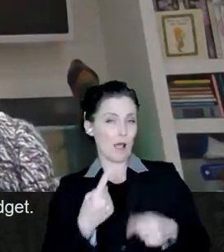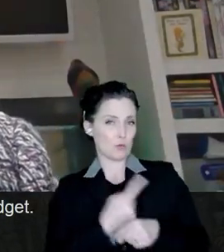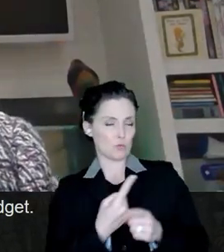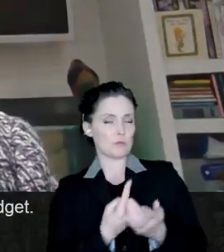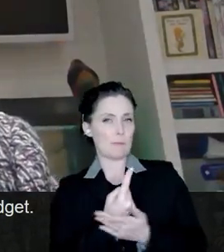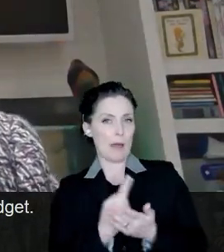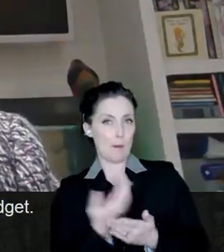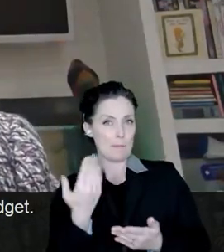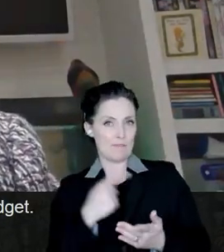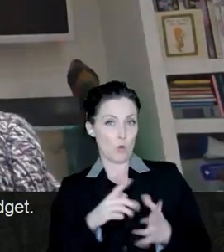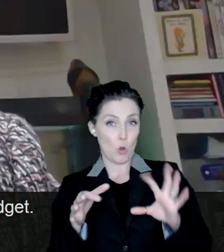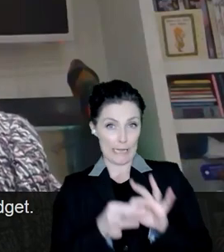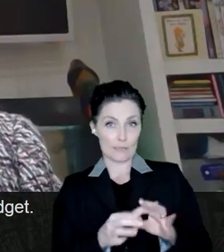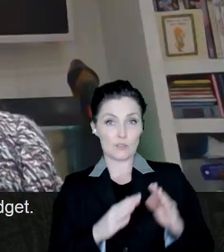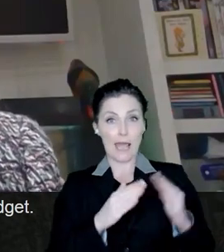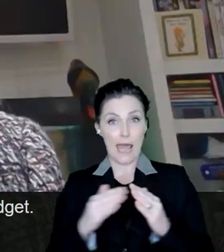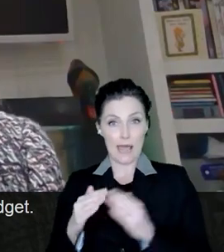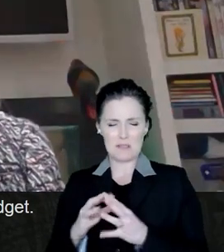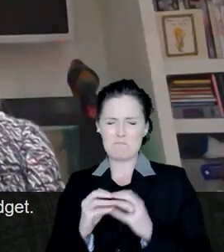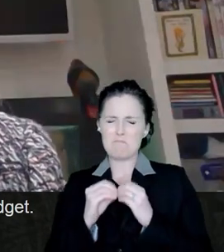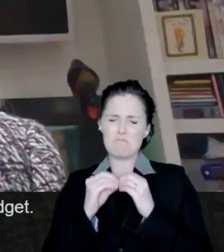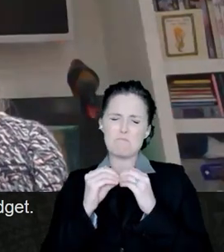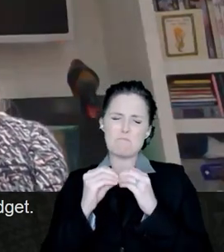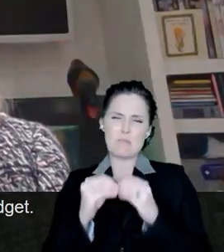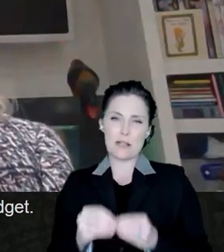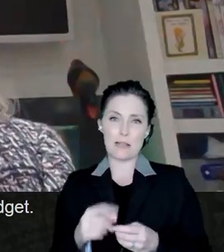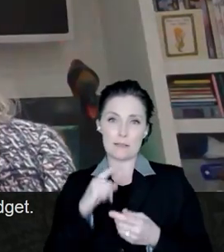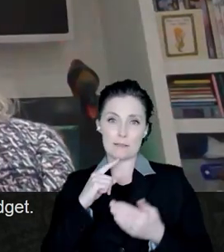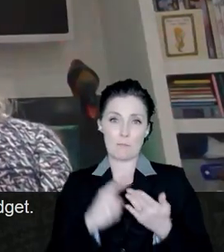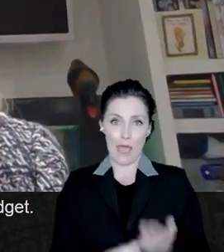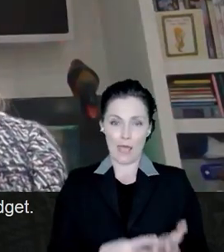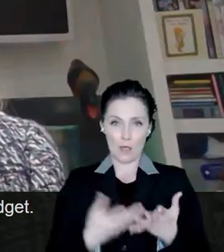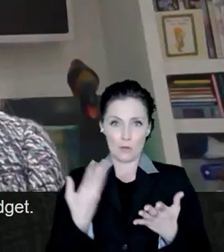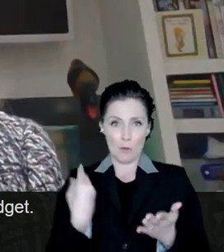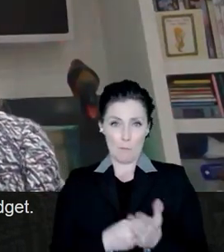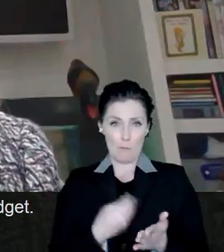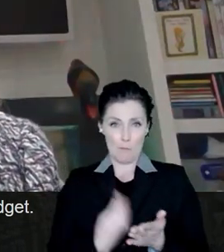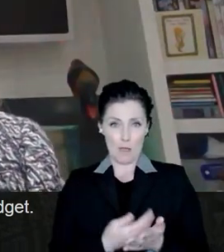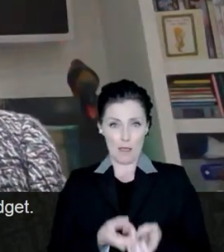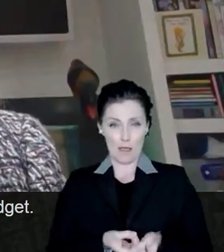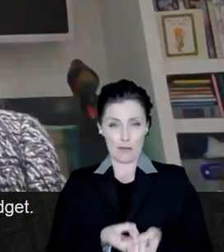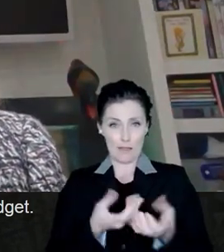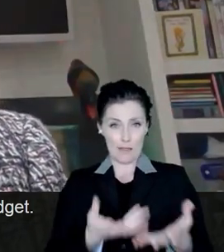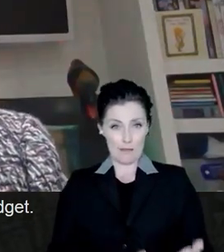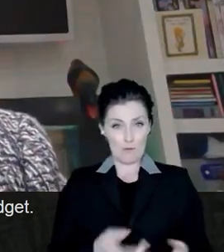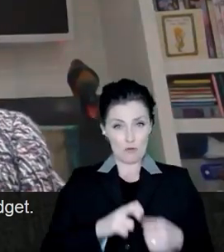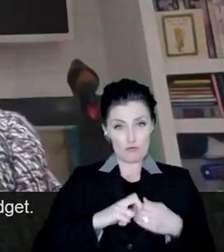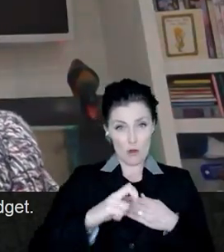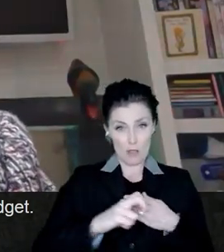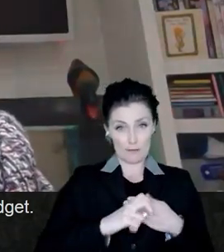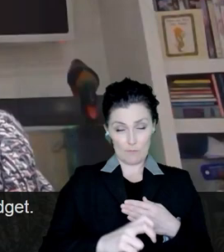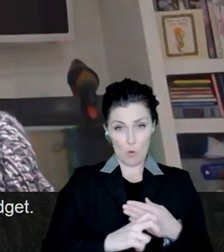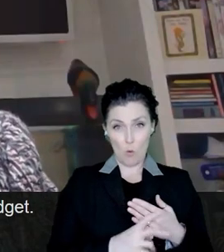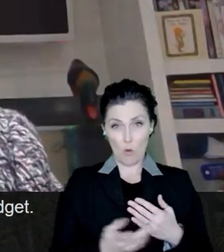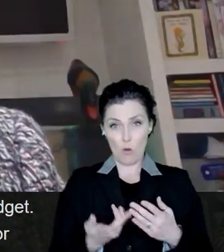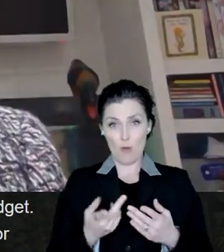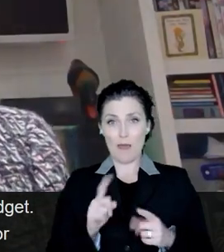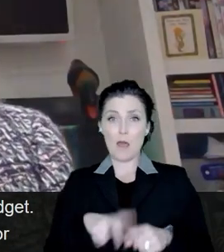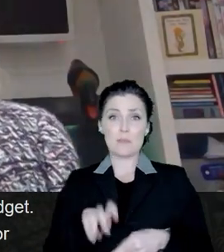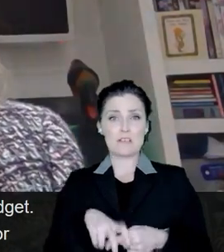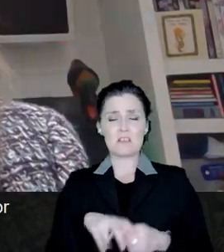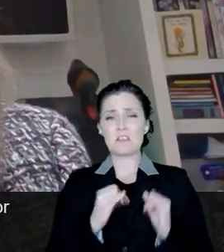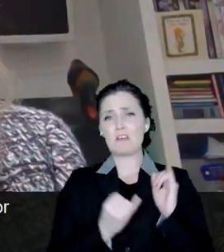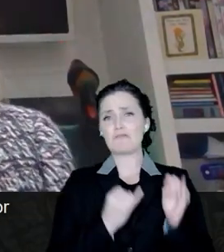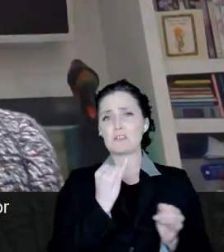regarding housing. Billions of pounds of money for London for transport. And yet he sits there and criticises